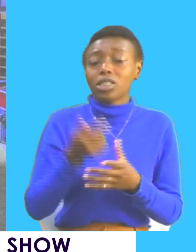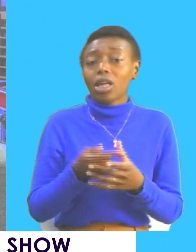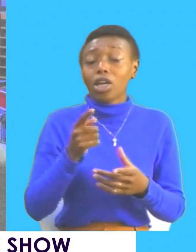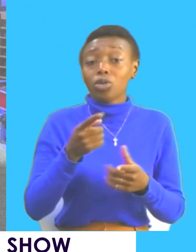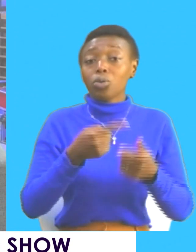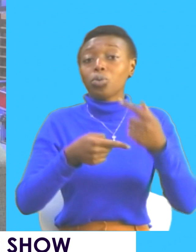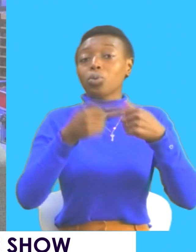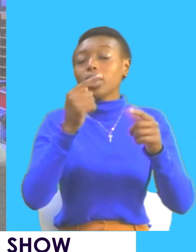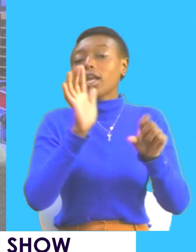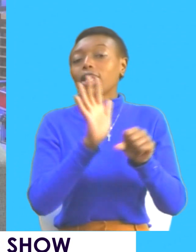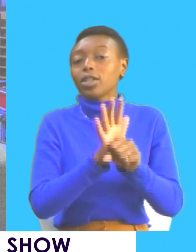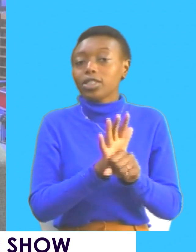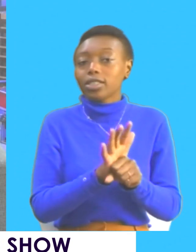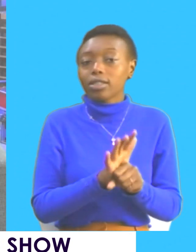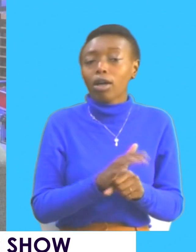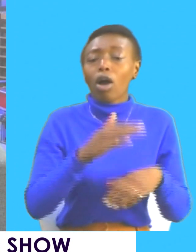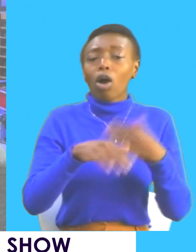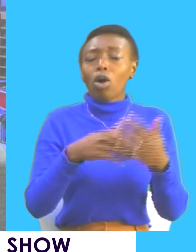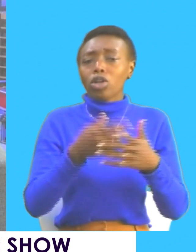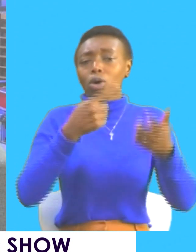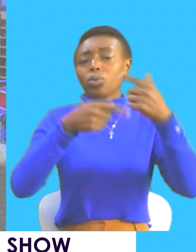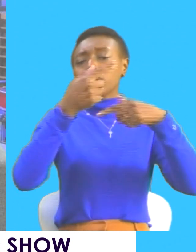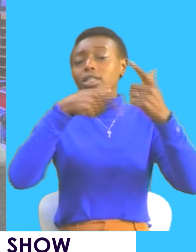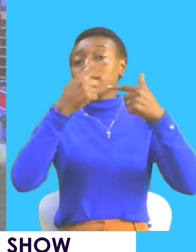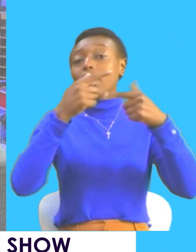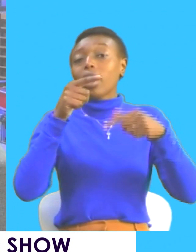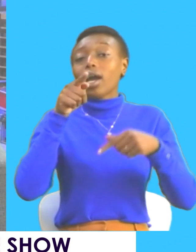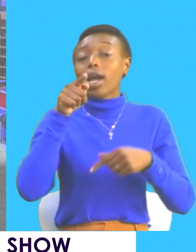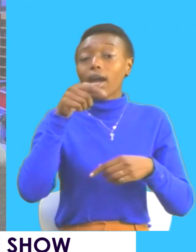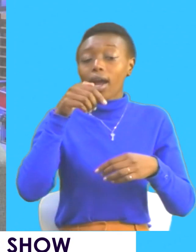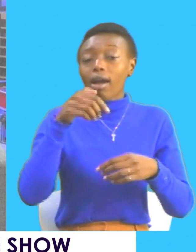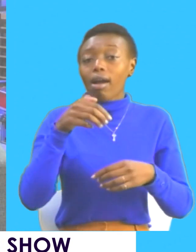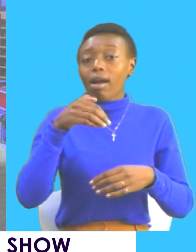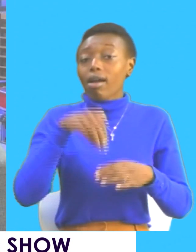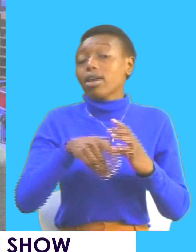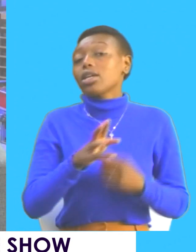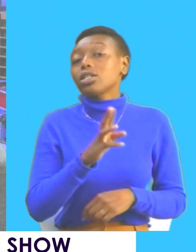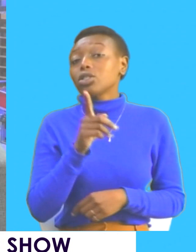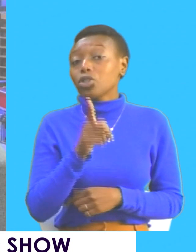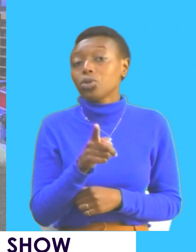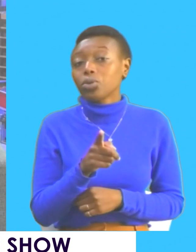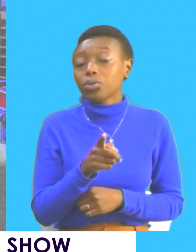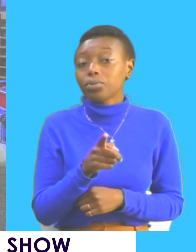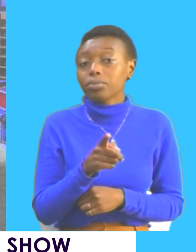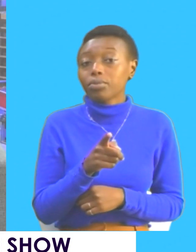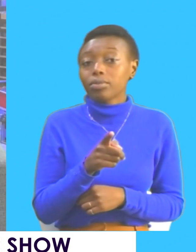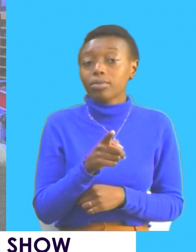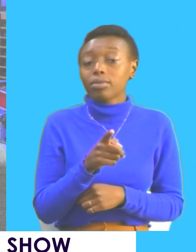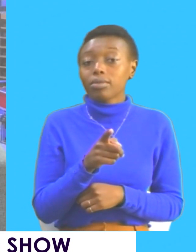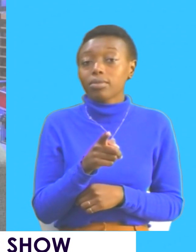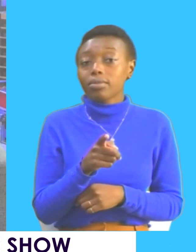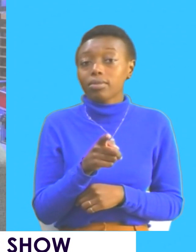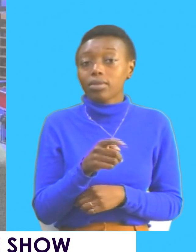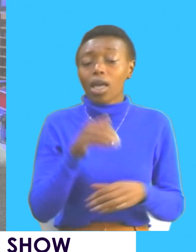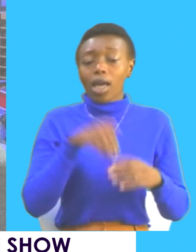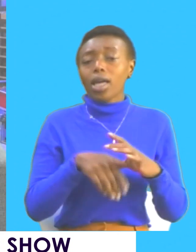way. Your riches and successes lies on the inside of you. It doesn't lie in the stars up there. It is in the